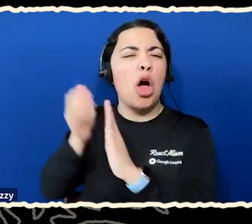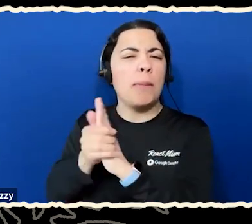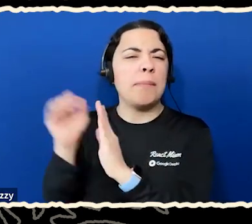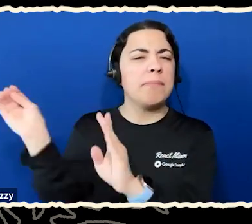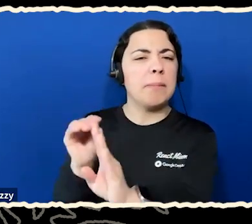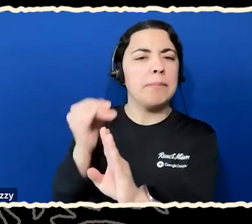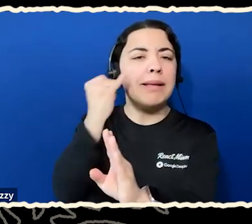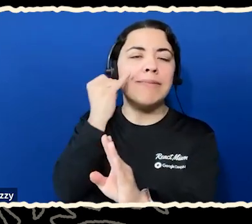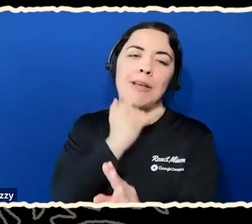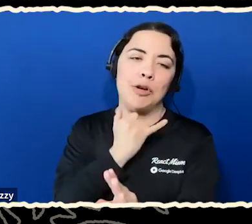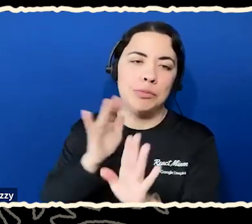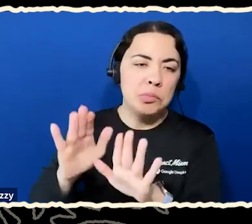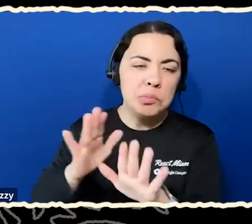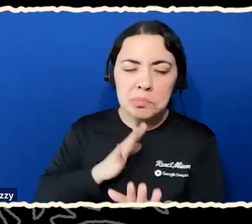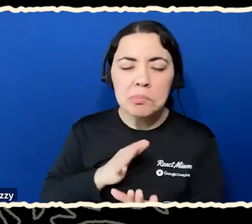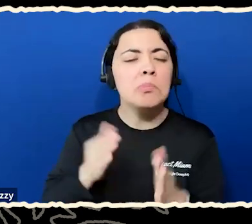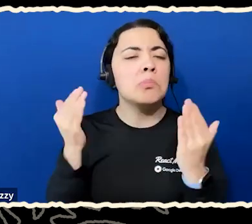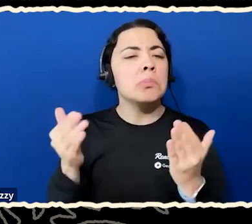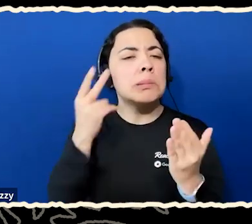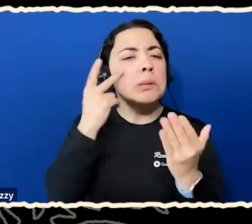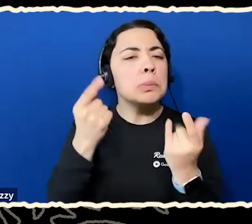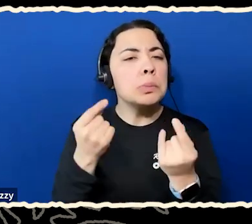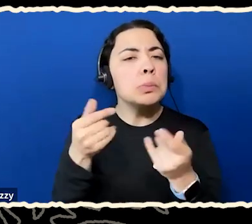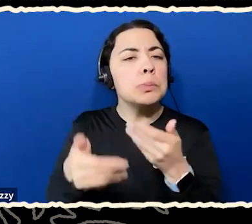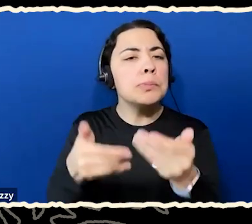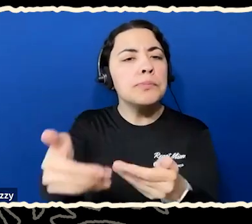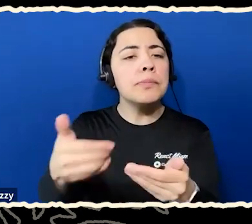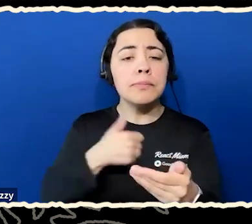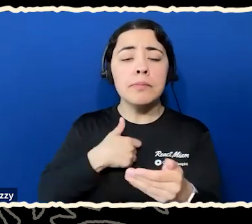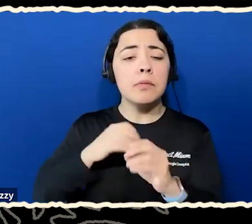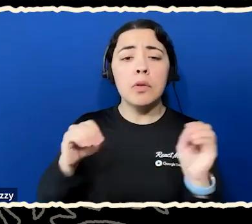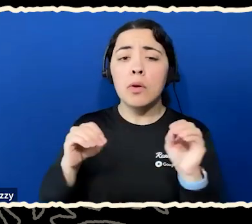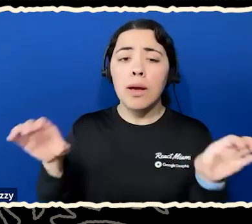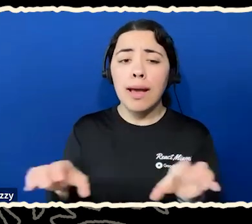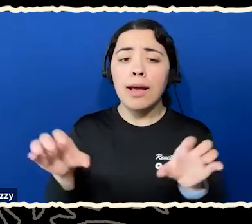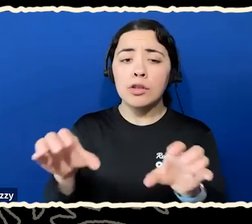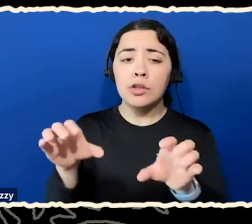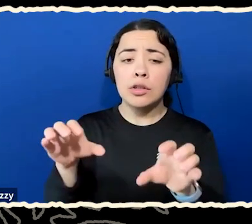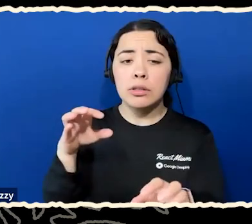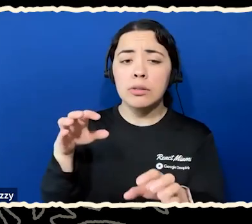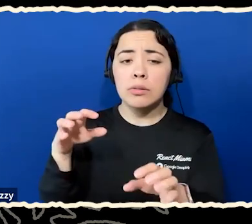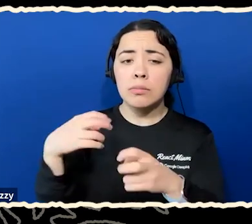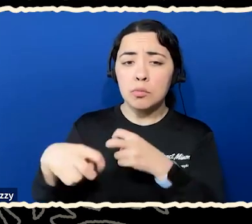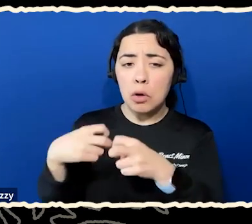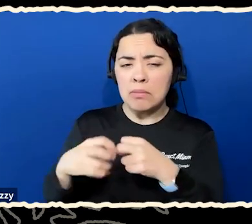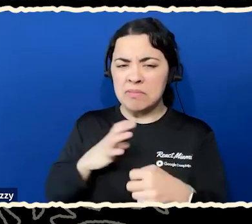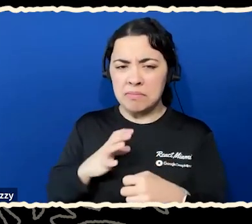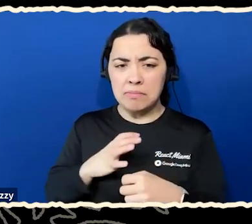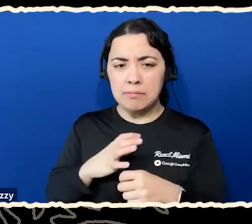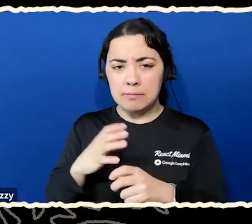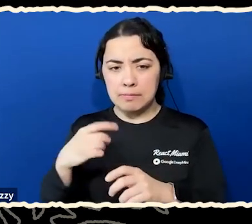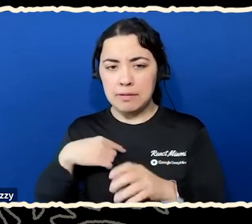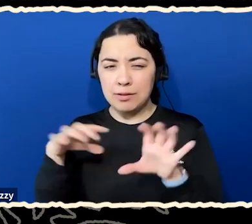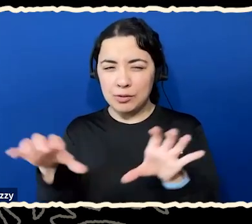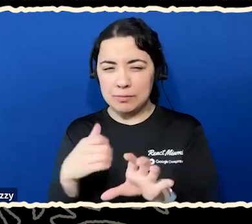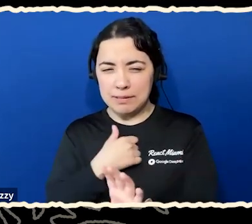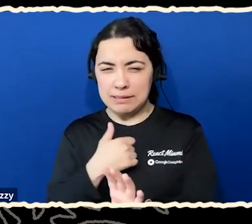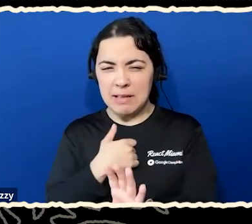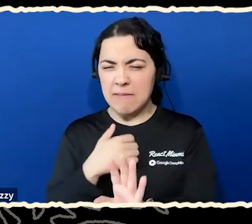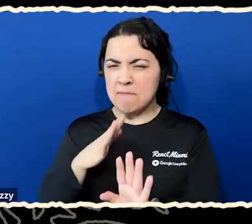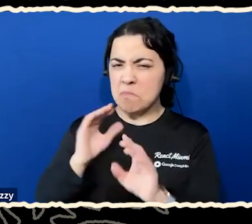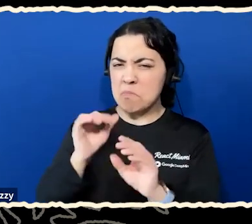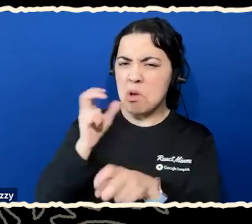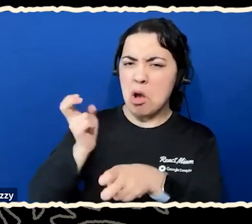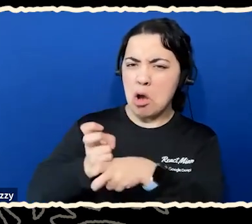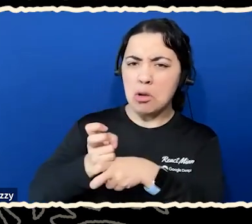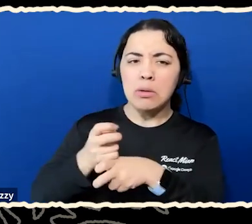this. And I don't have any action props here. I have to do it myself. That's all right. It's not that hard. Let's do